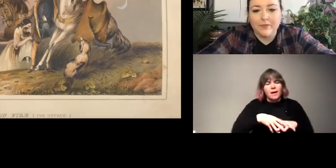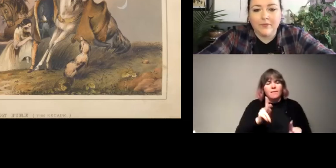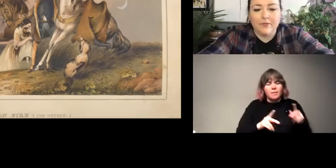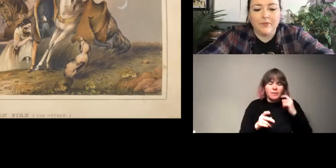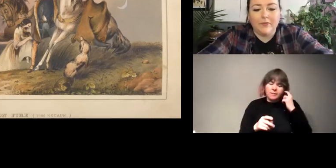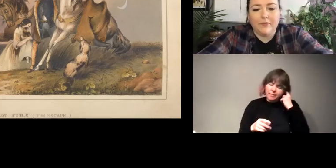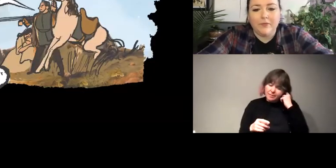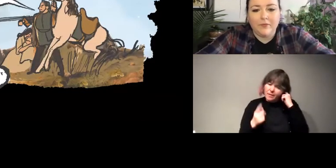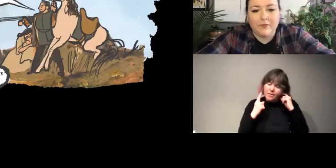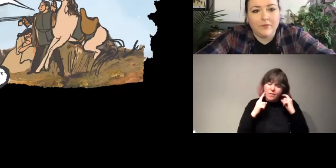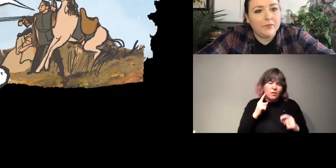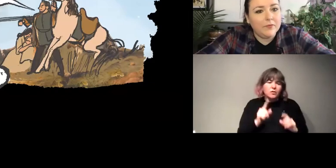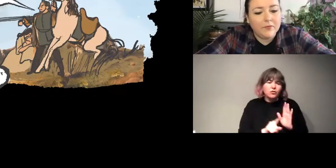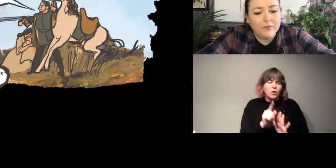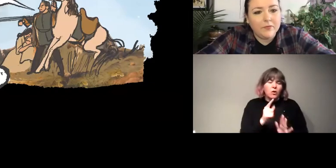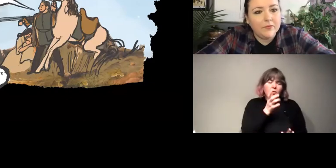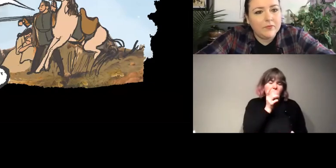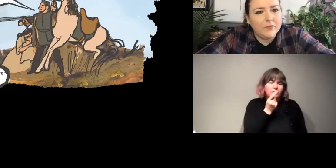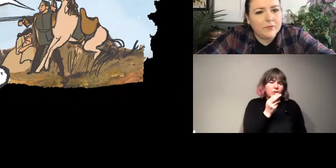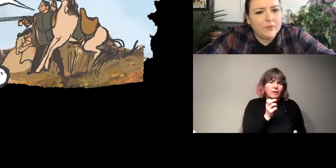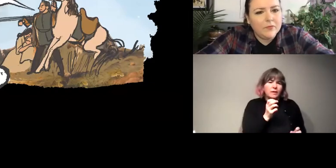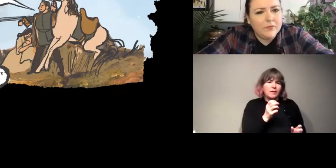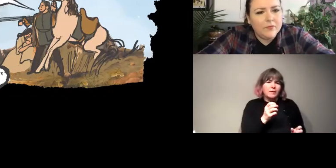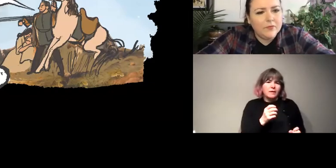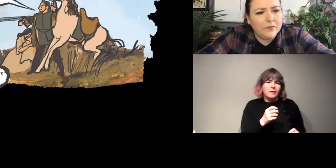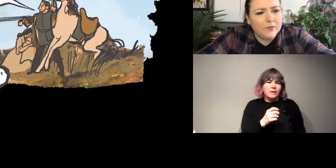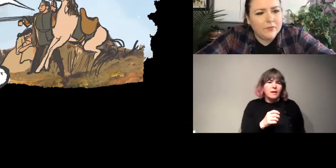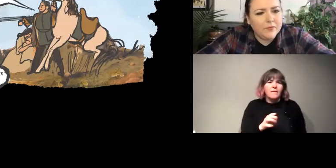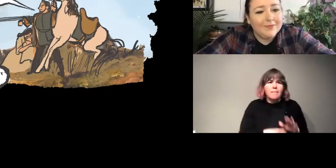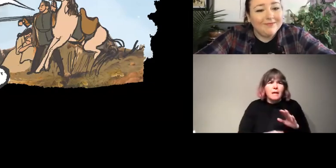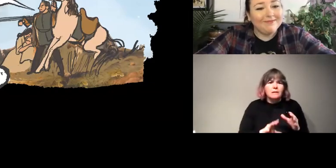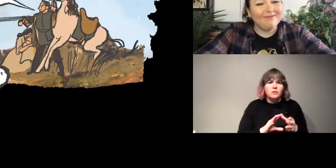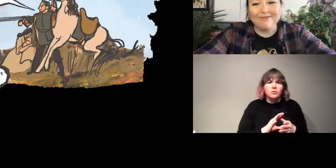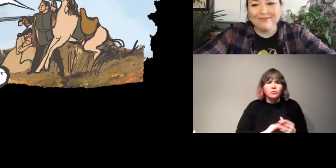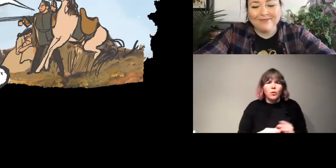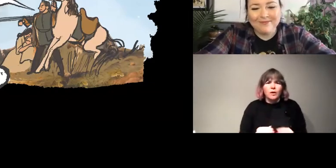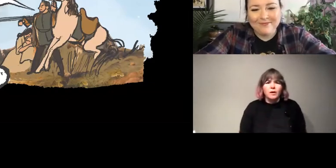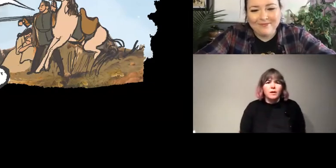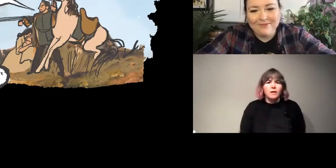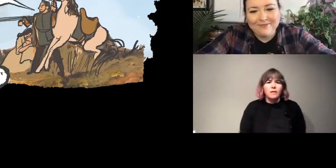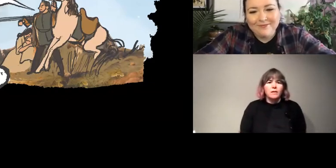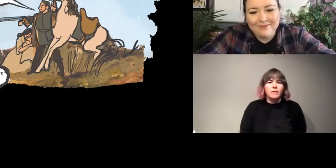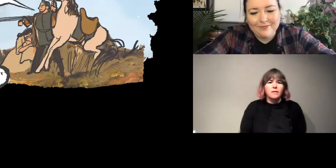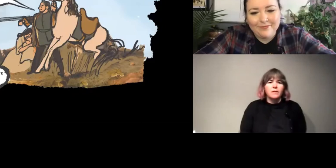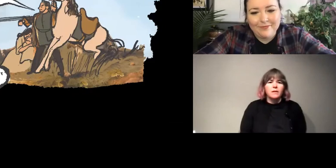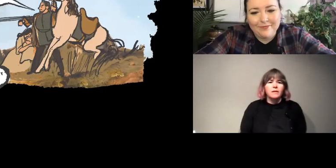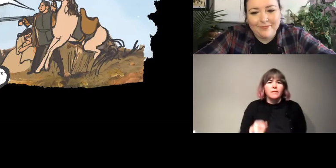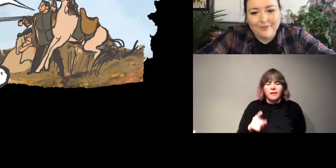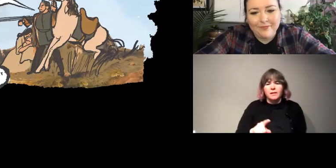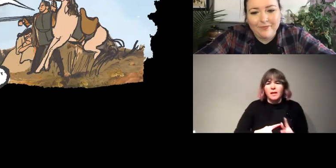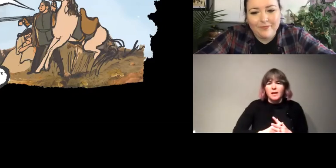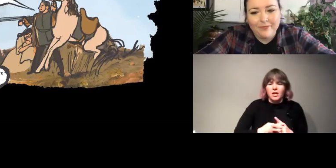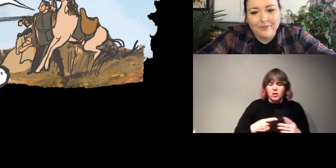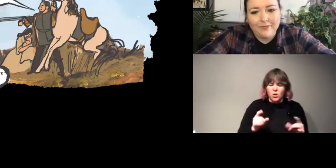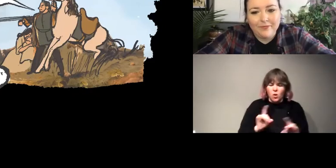prairie. And so we have this basic little story of this initial horror